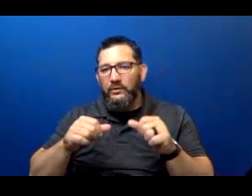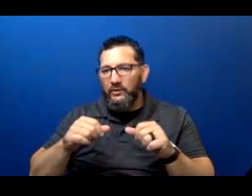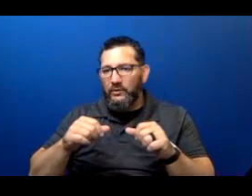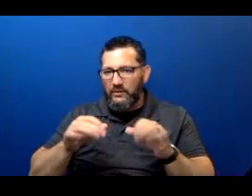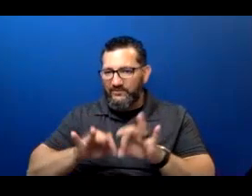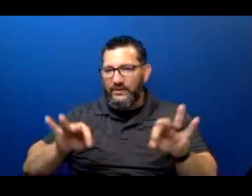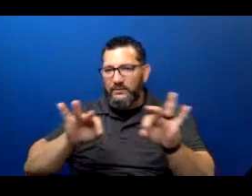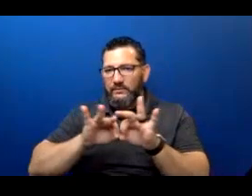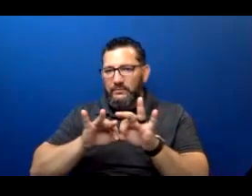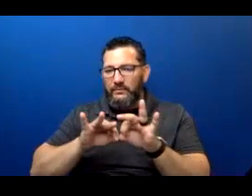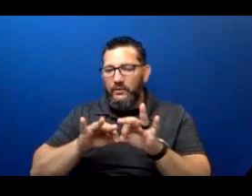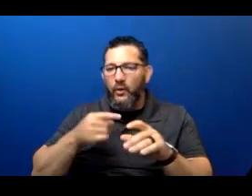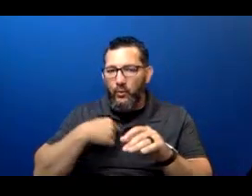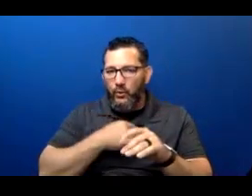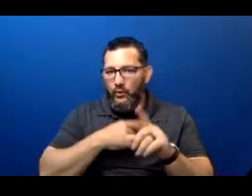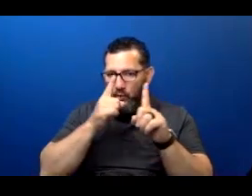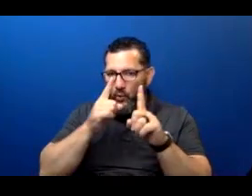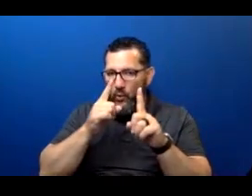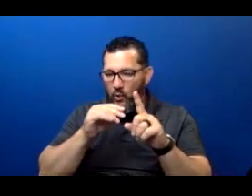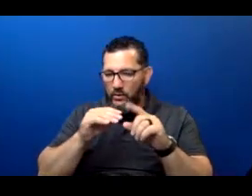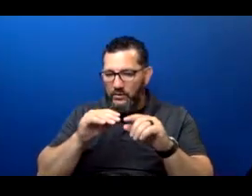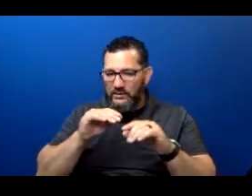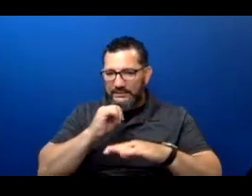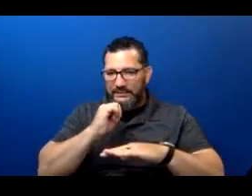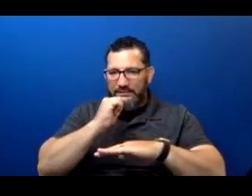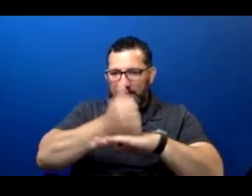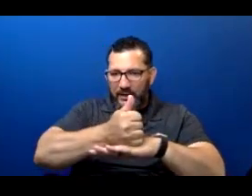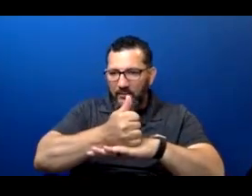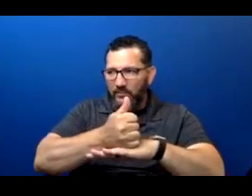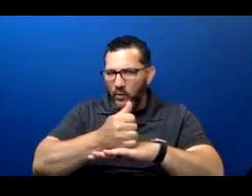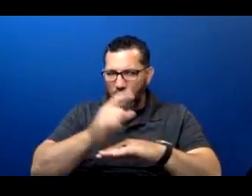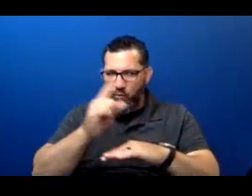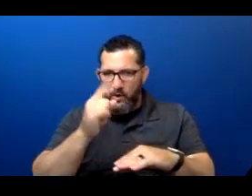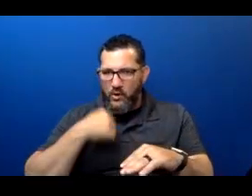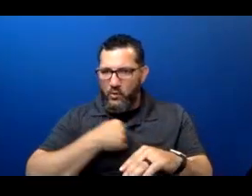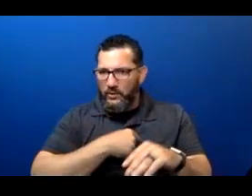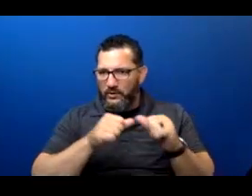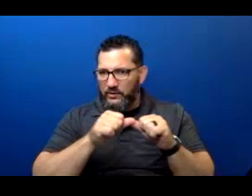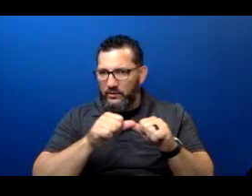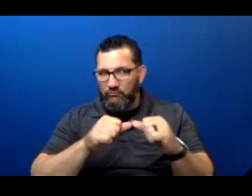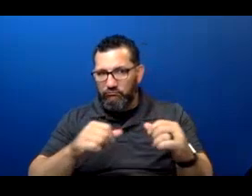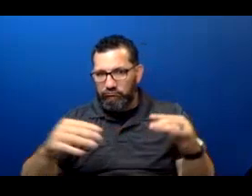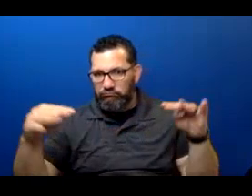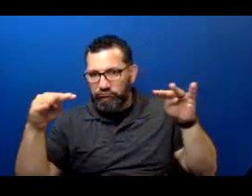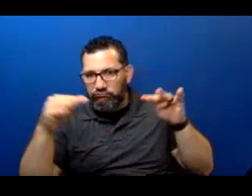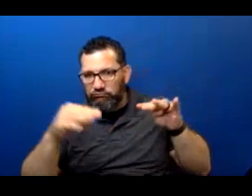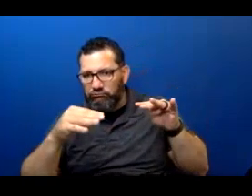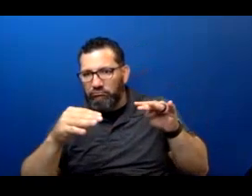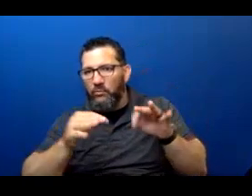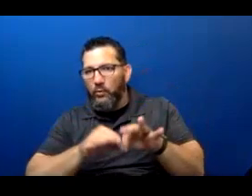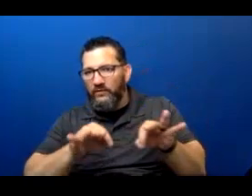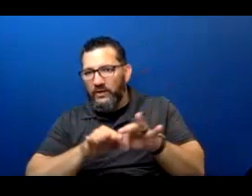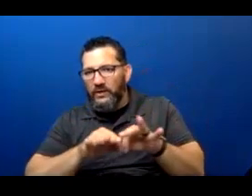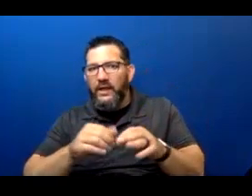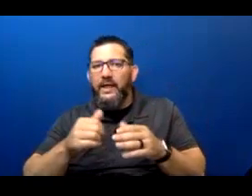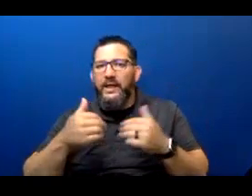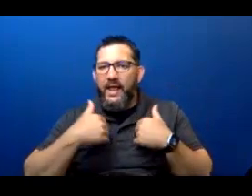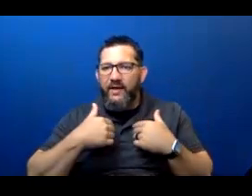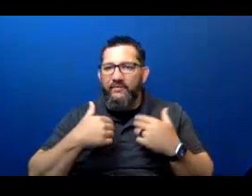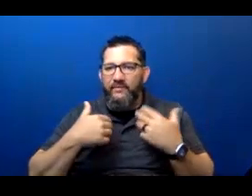how we are putting ourselves in places of relevance that still have a health determining impact.